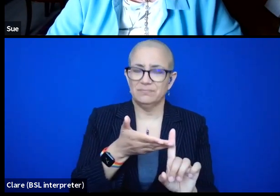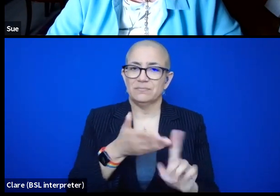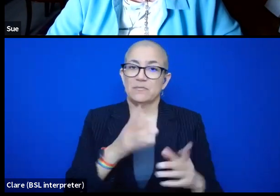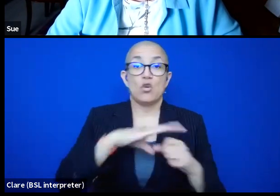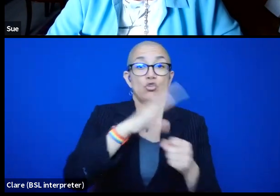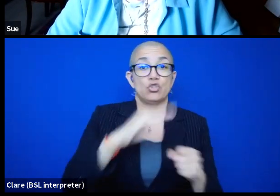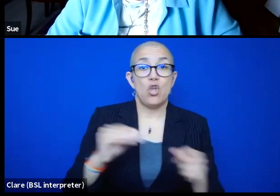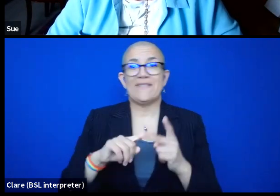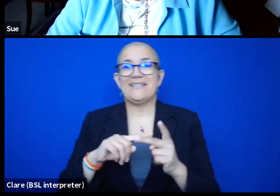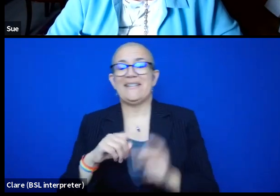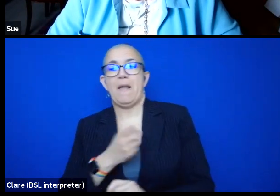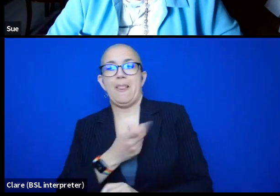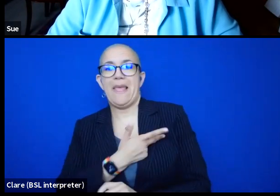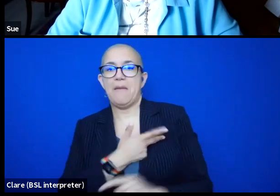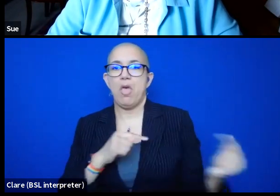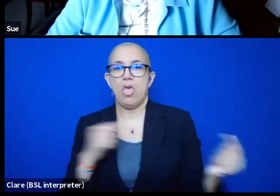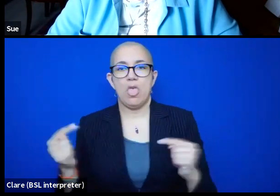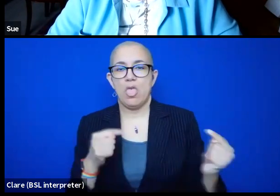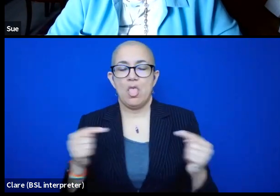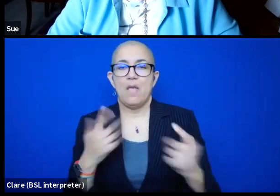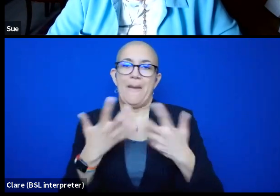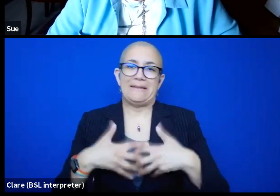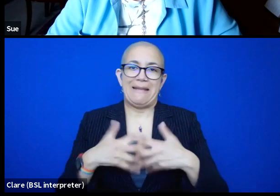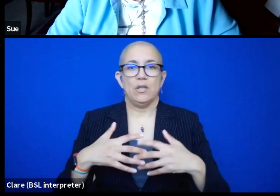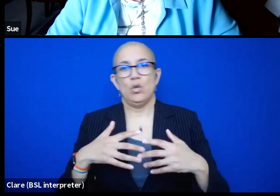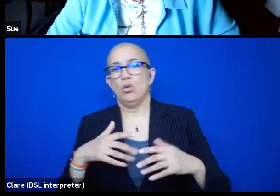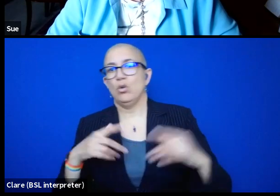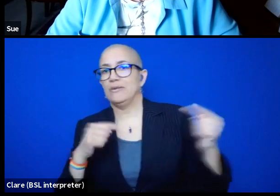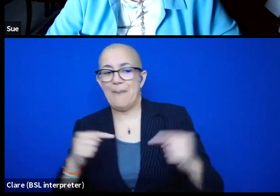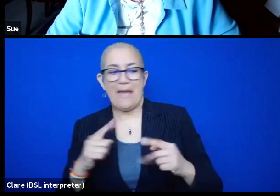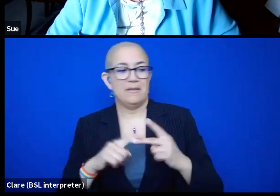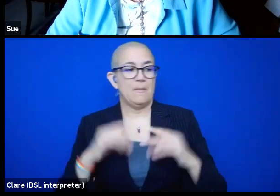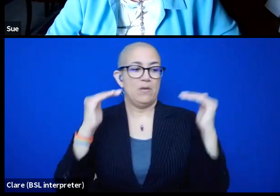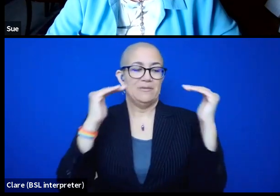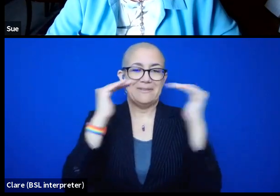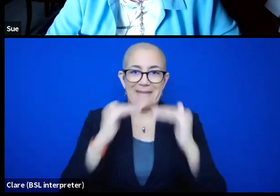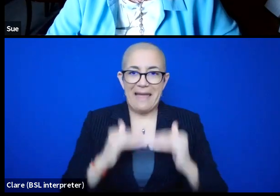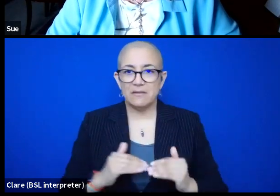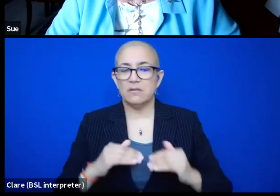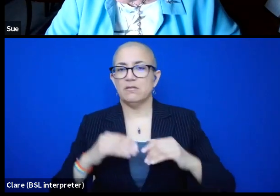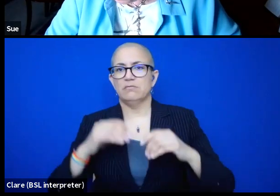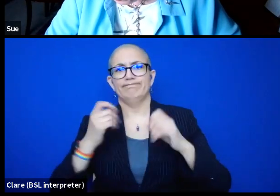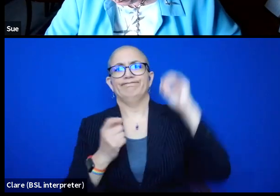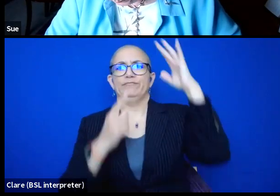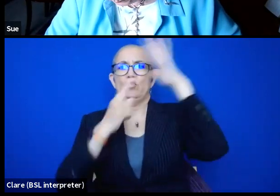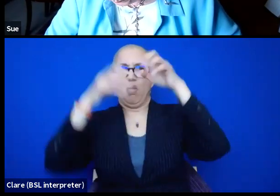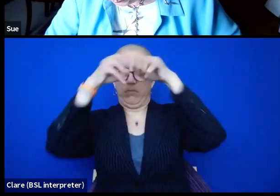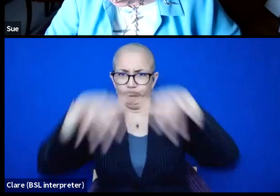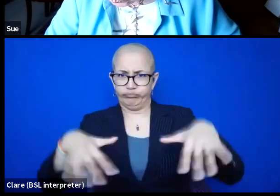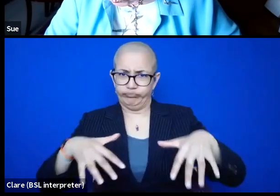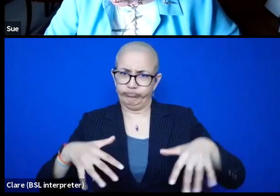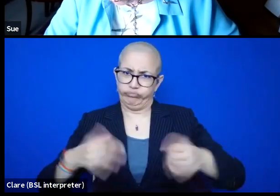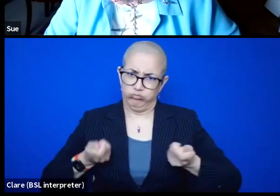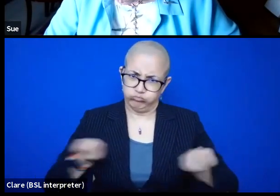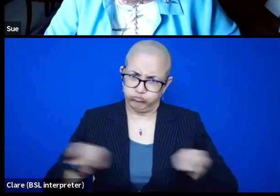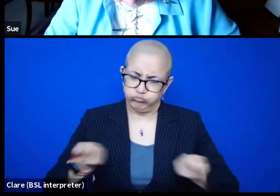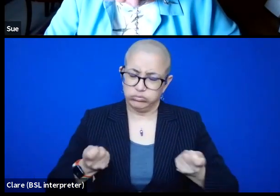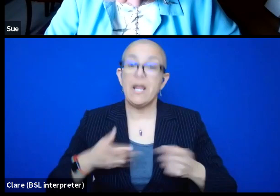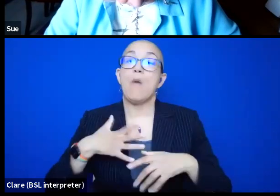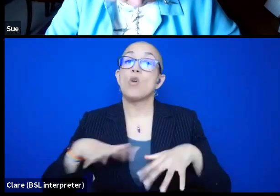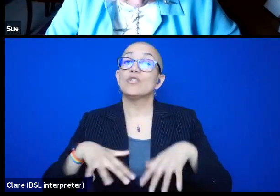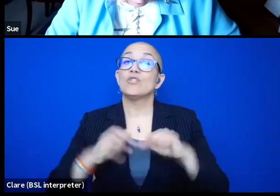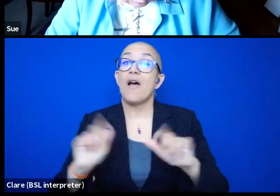over a technical debate around standards imposed top-down, rigid. I want us to start with the